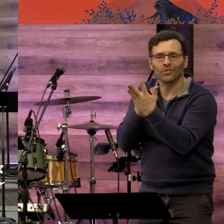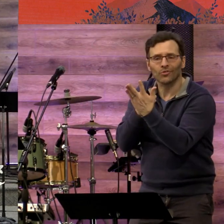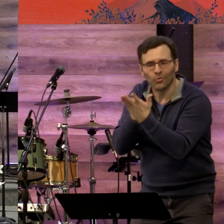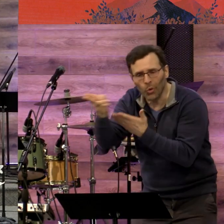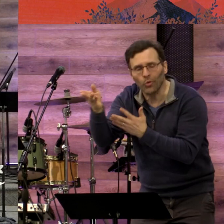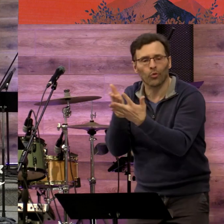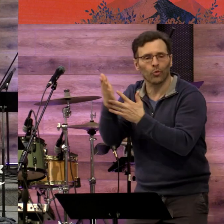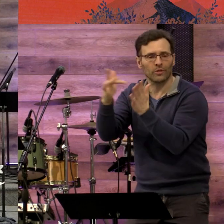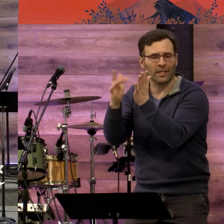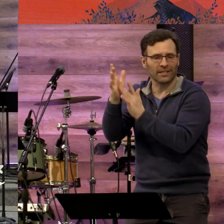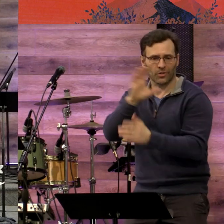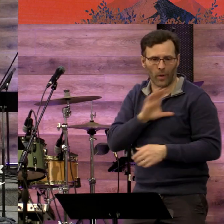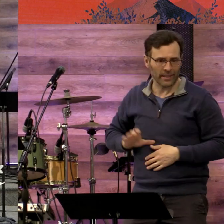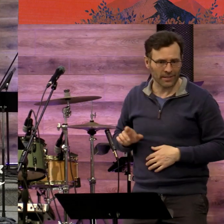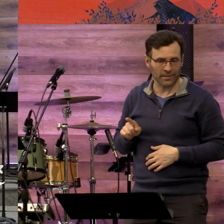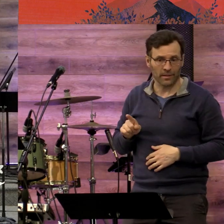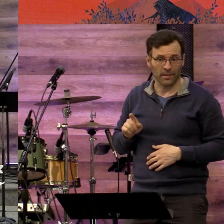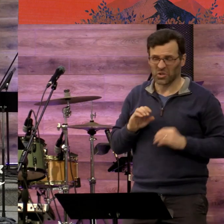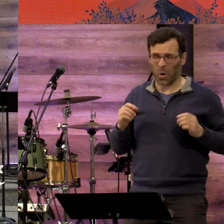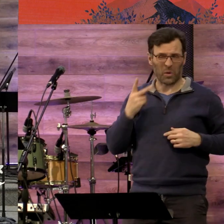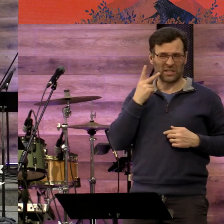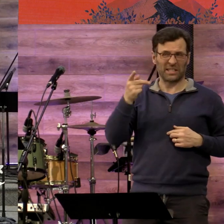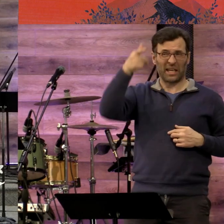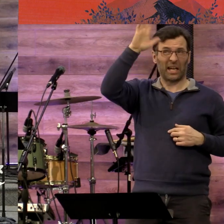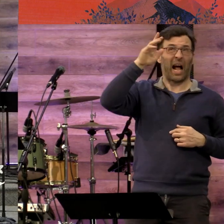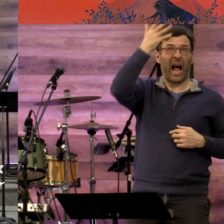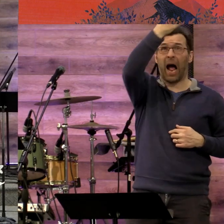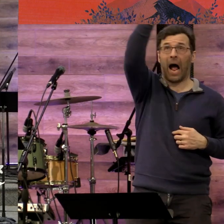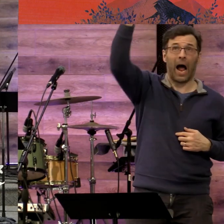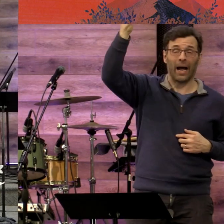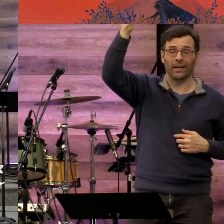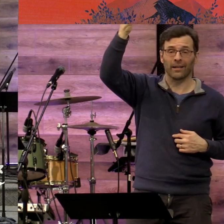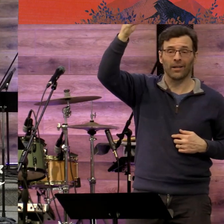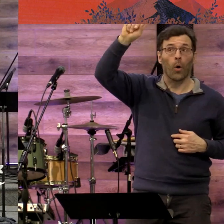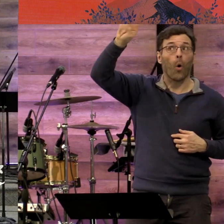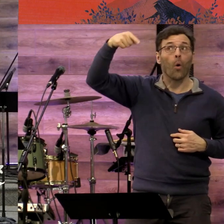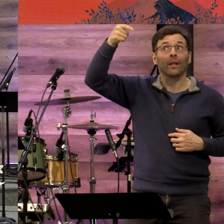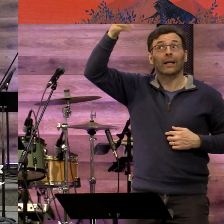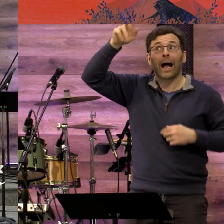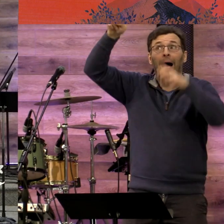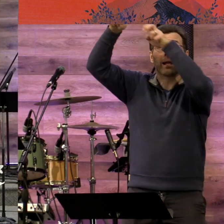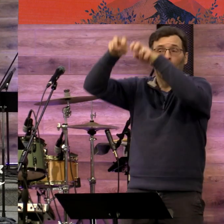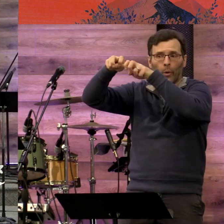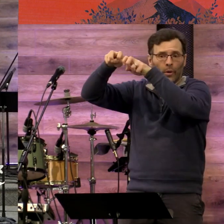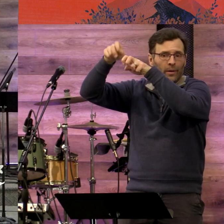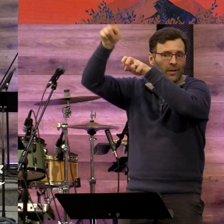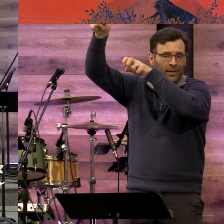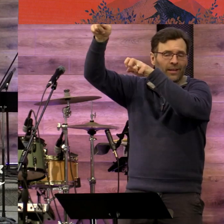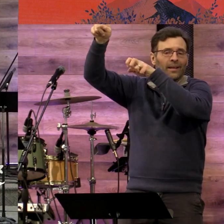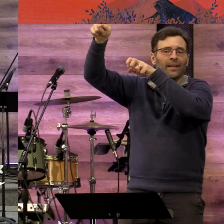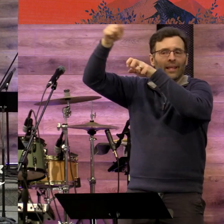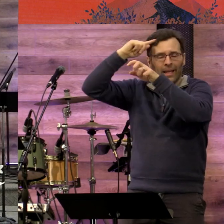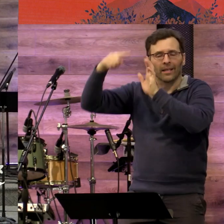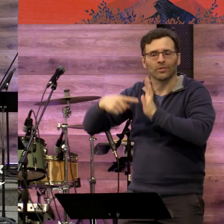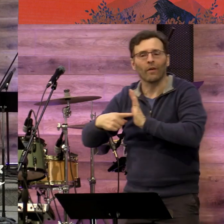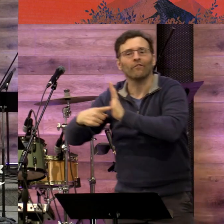one has ever seen God, the only God who is at the Father's side. He has made him known," or he has